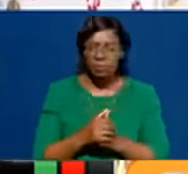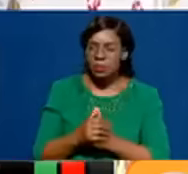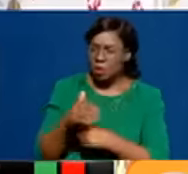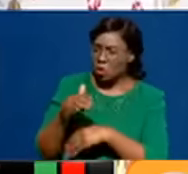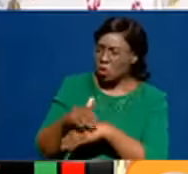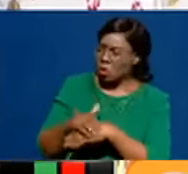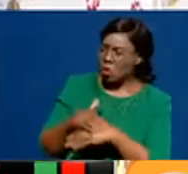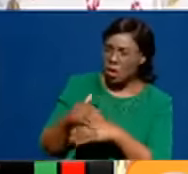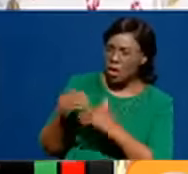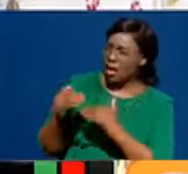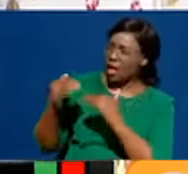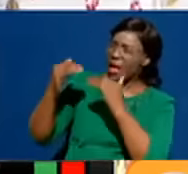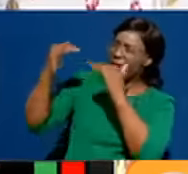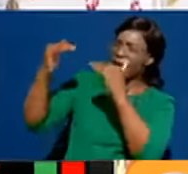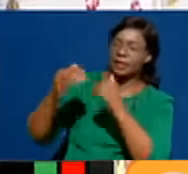of the high calling